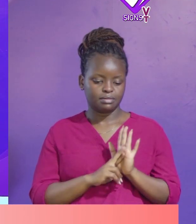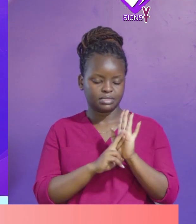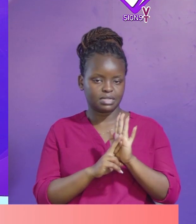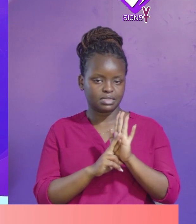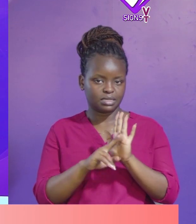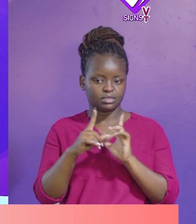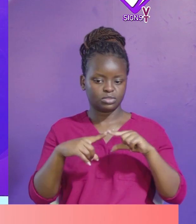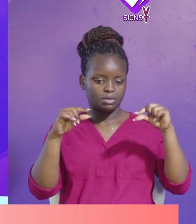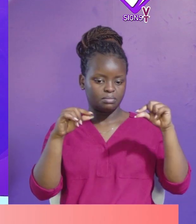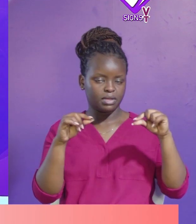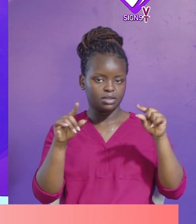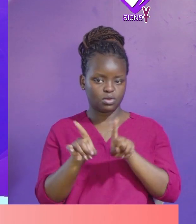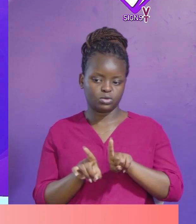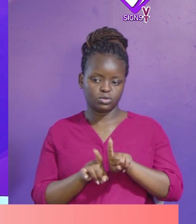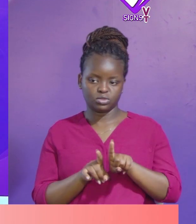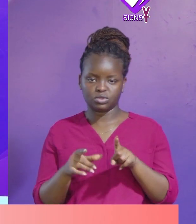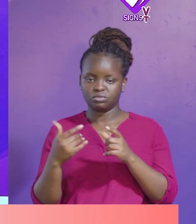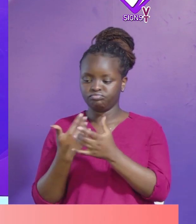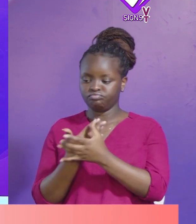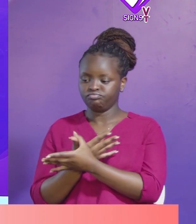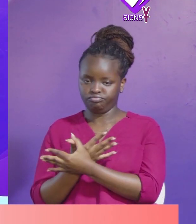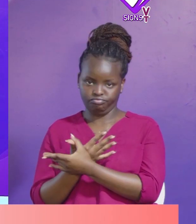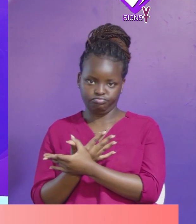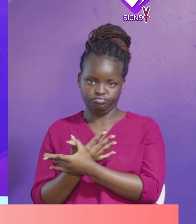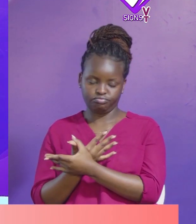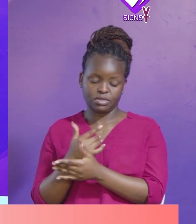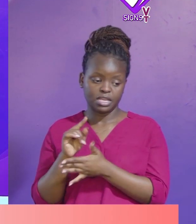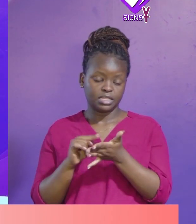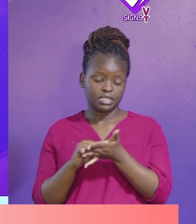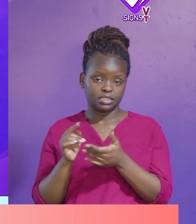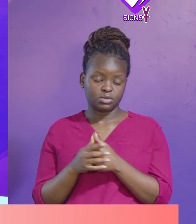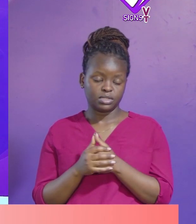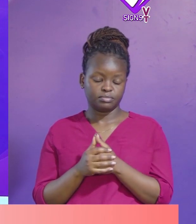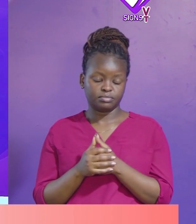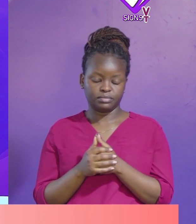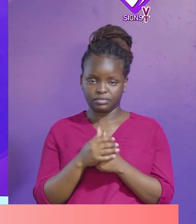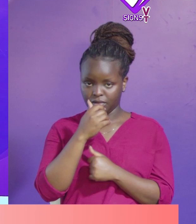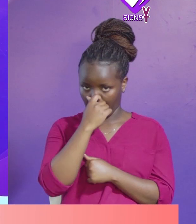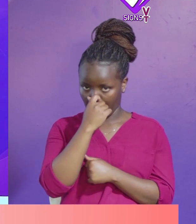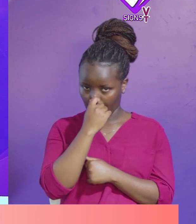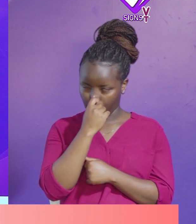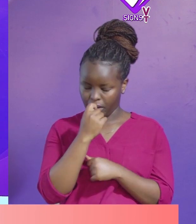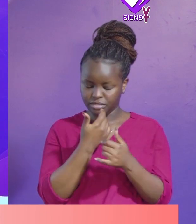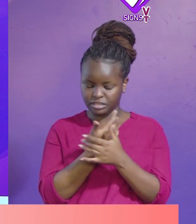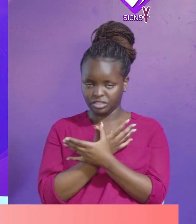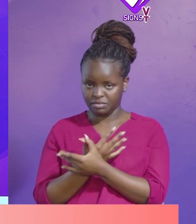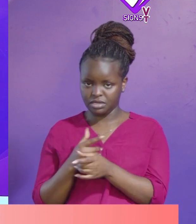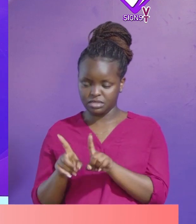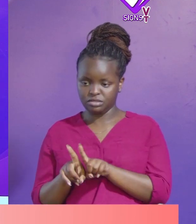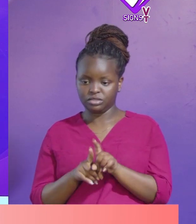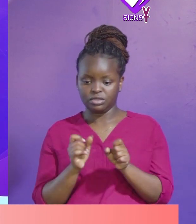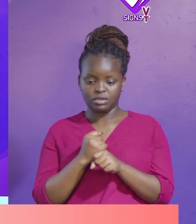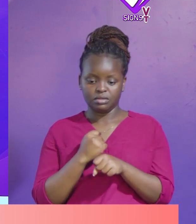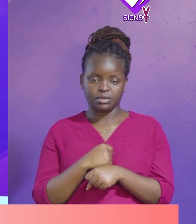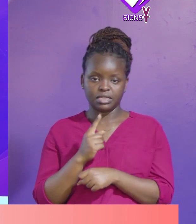Tokyo, Japan, but also we are ruling. Remember this one, we are ruling also Germany, making